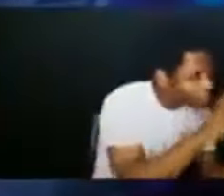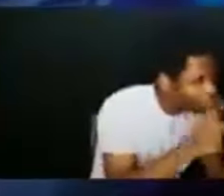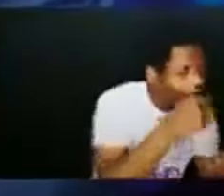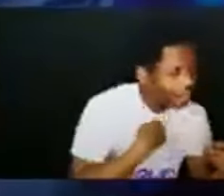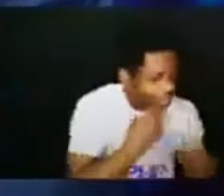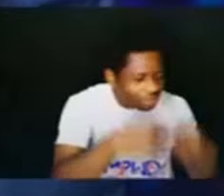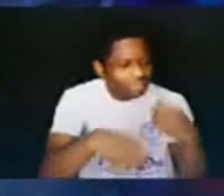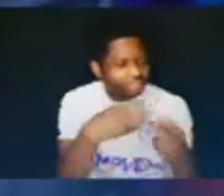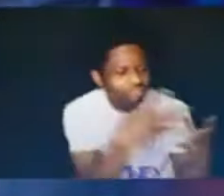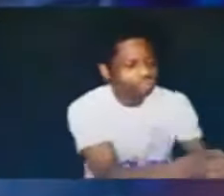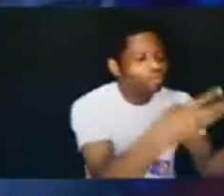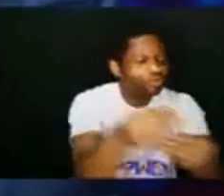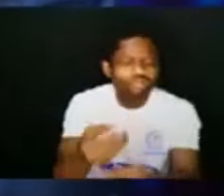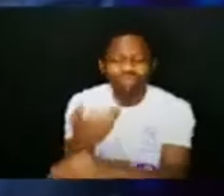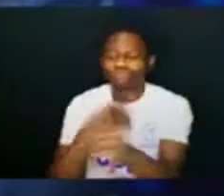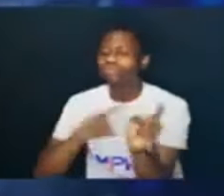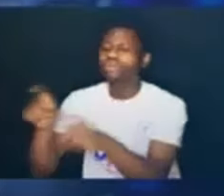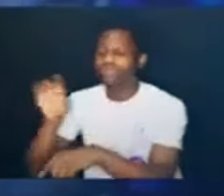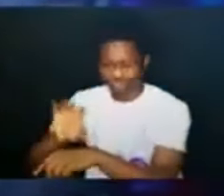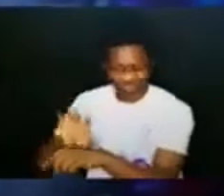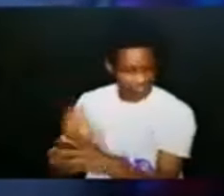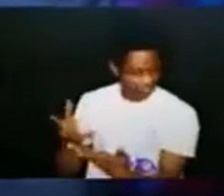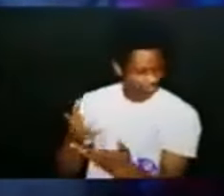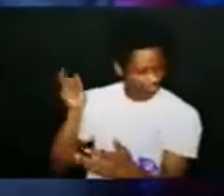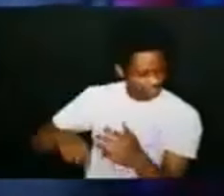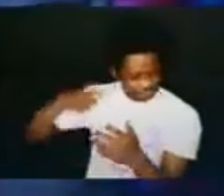against us.